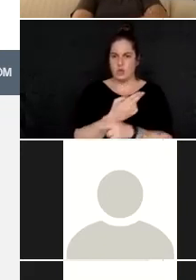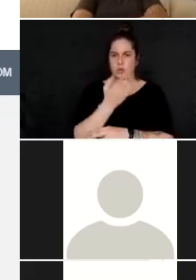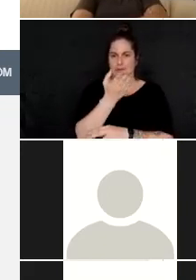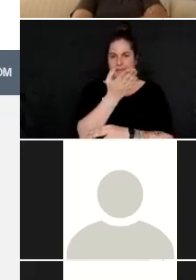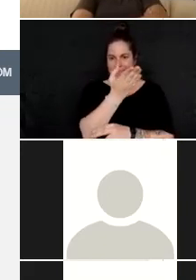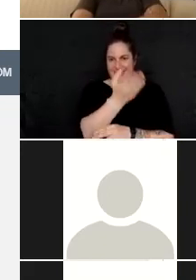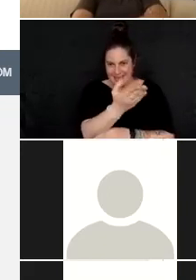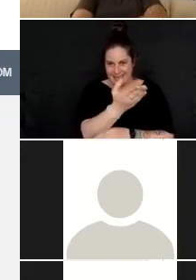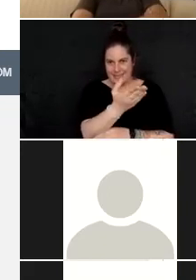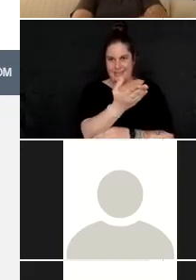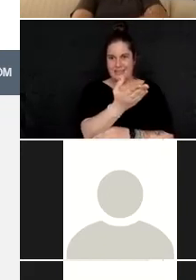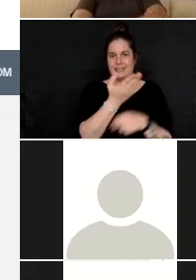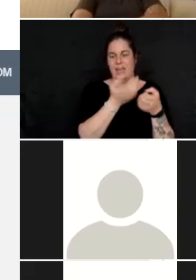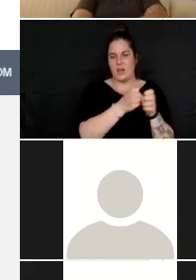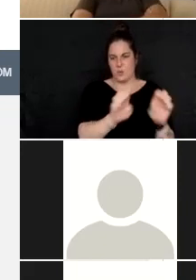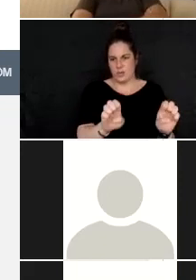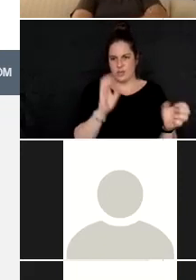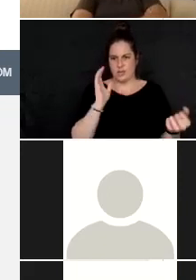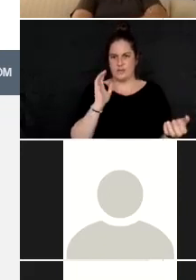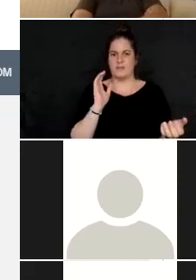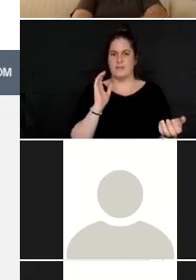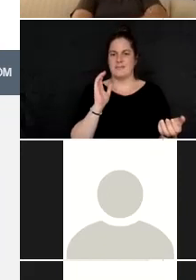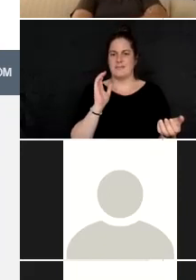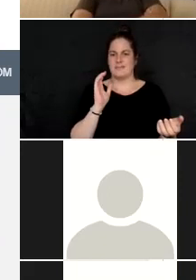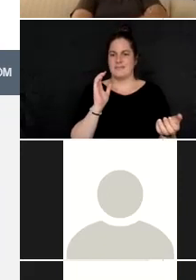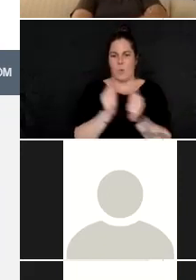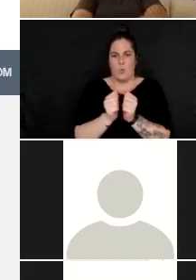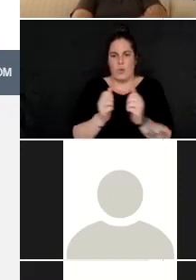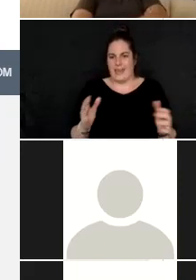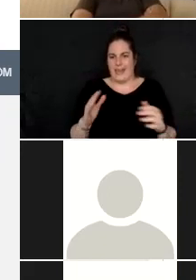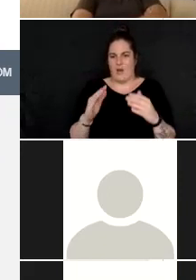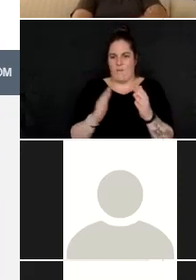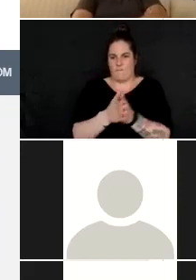simpler statement where we don't have any friction involved.